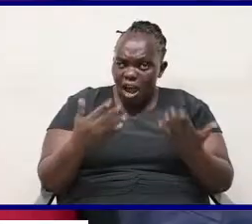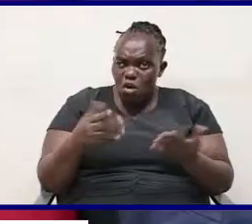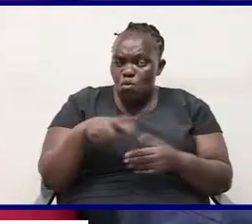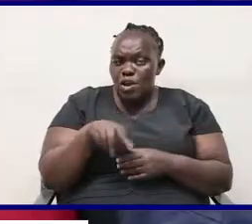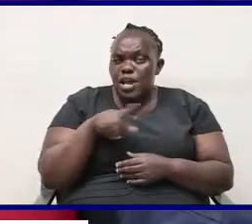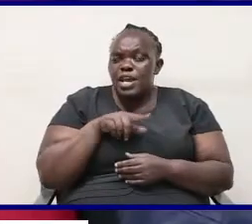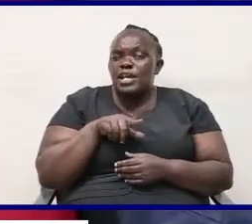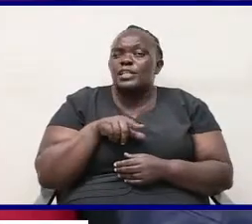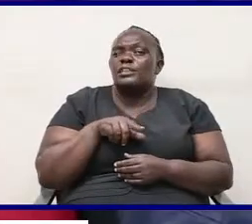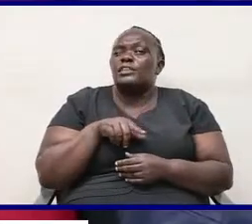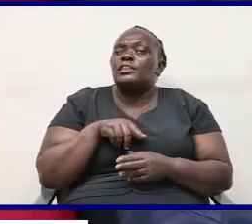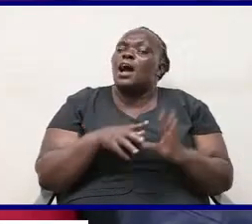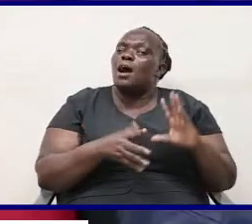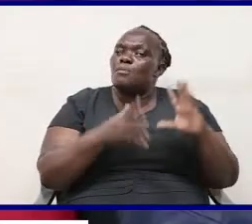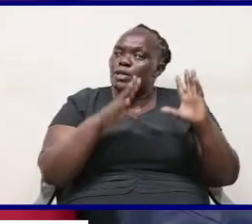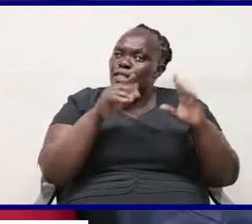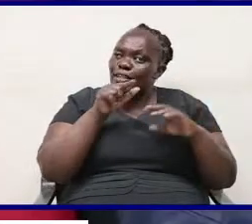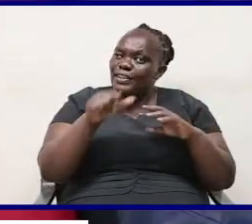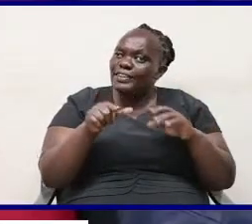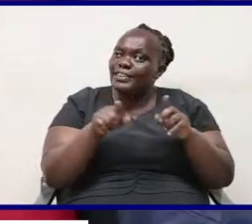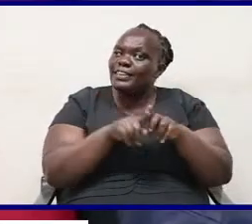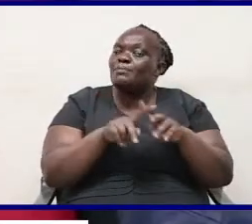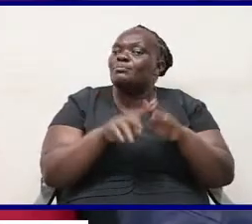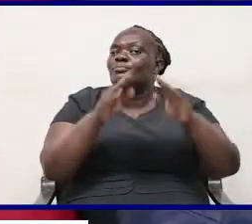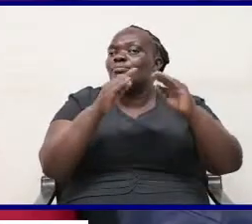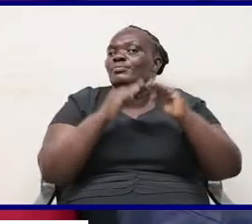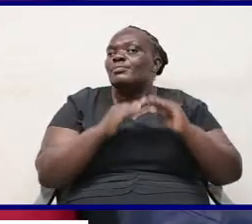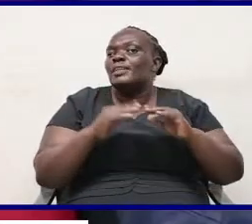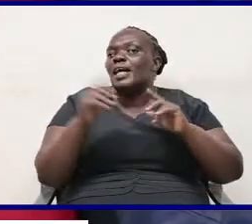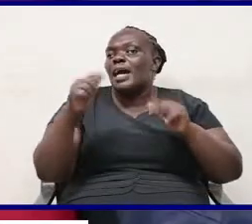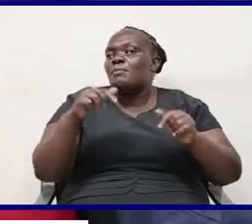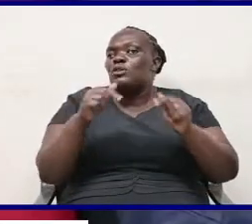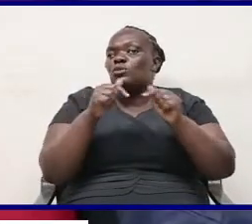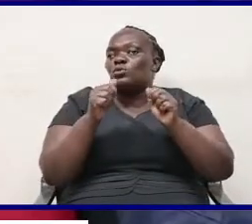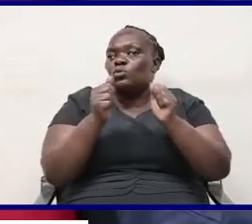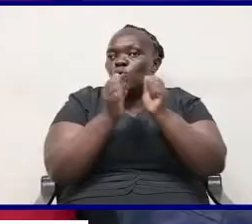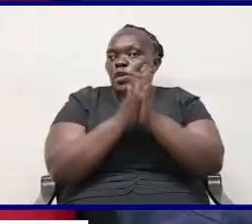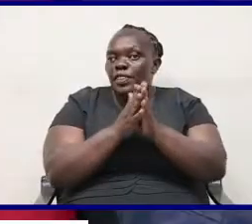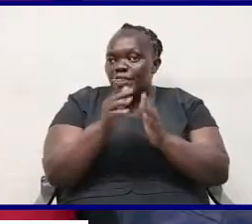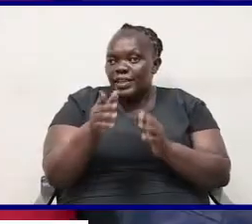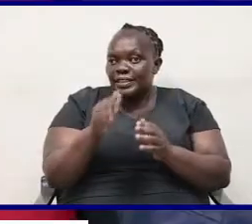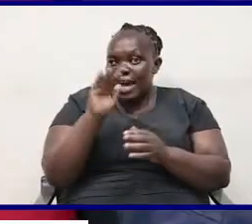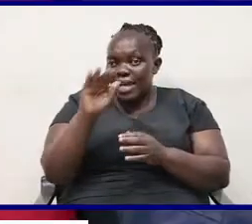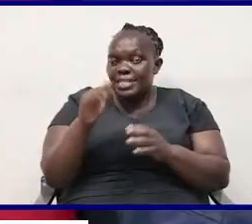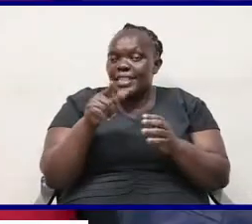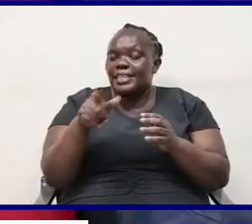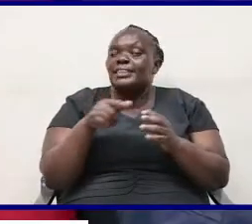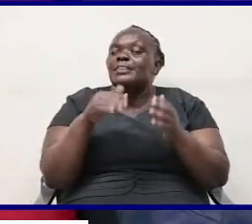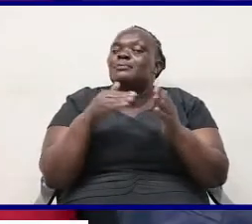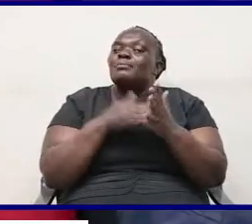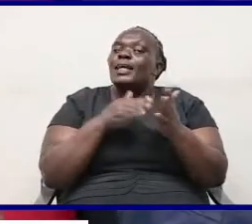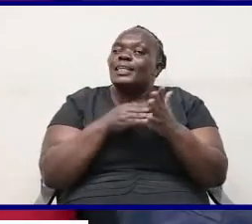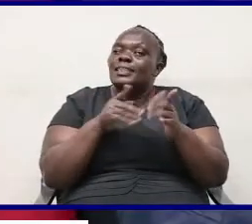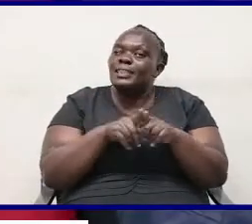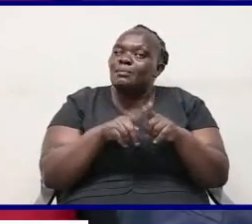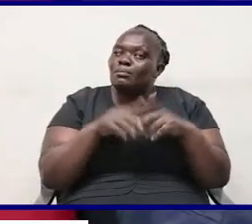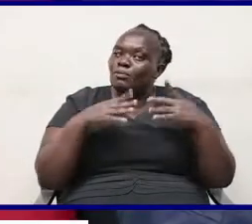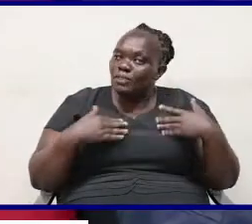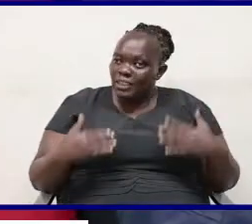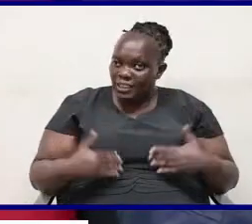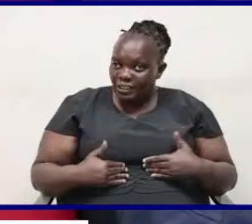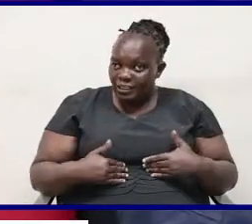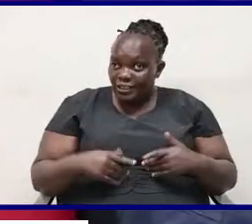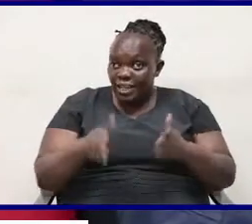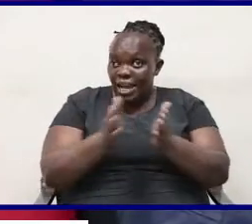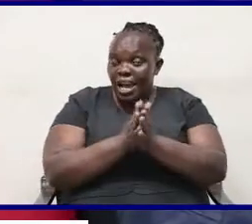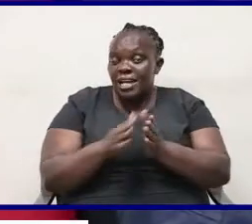we appreciate that evolution that is coming with it, and ask ourselves these barriers that we are creating physically,